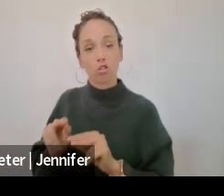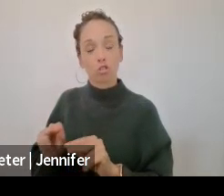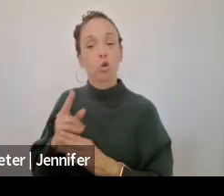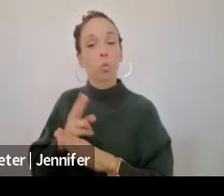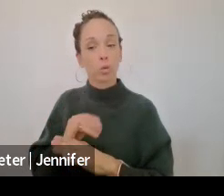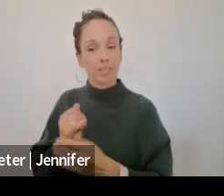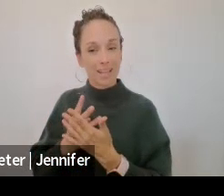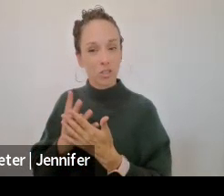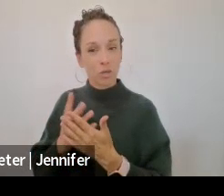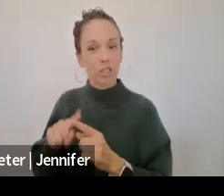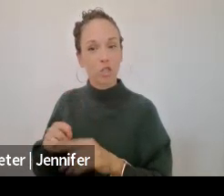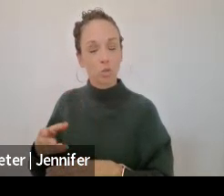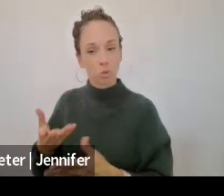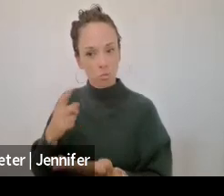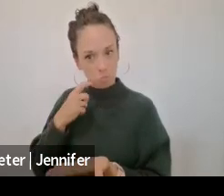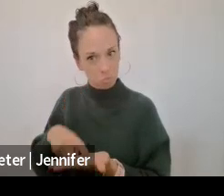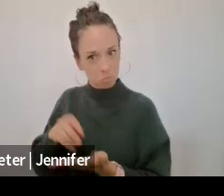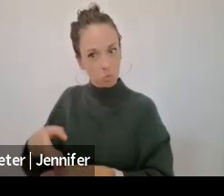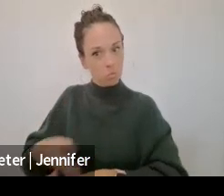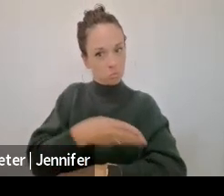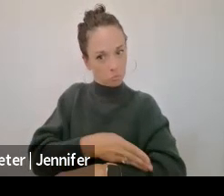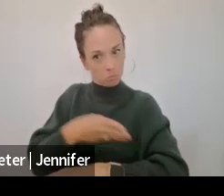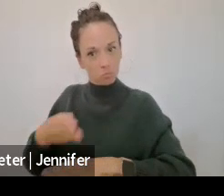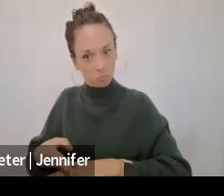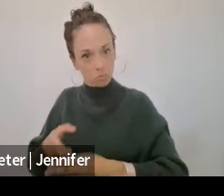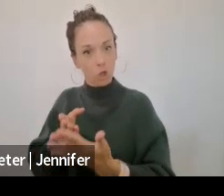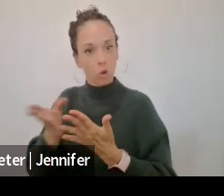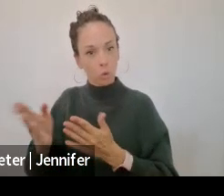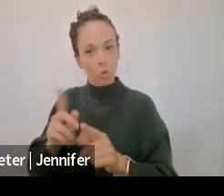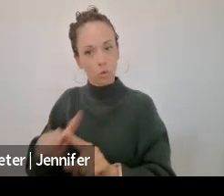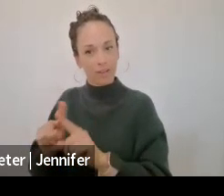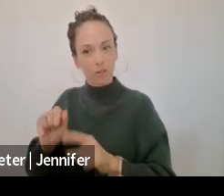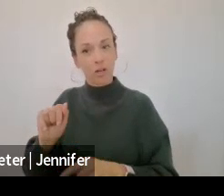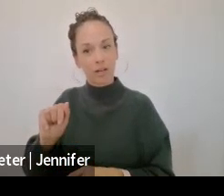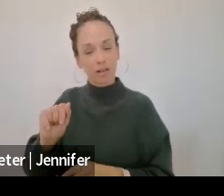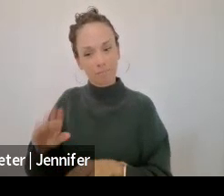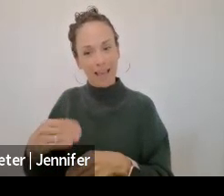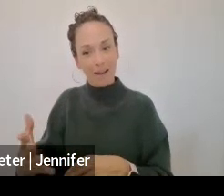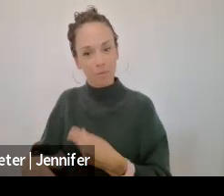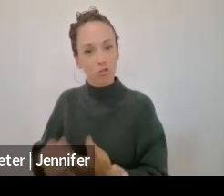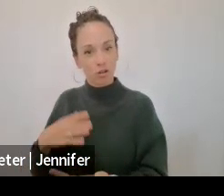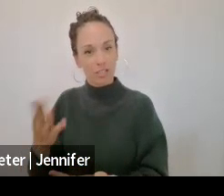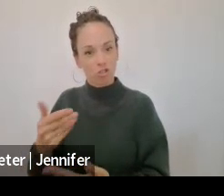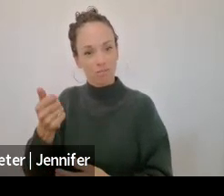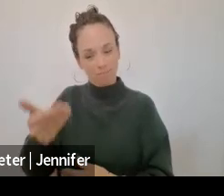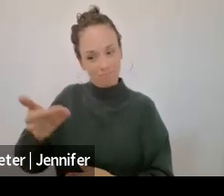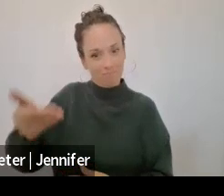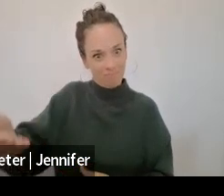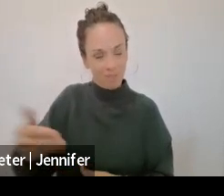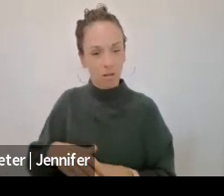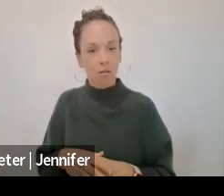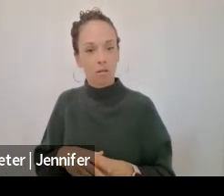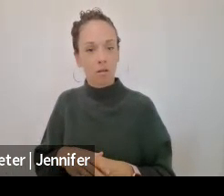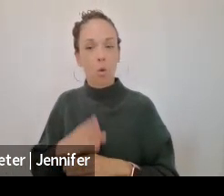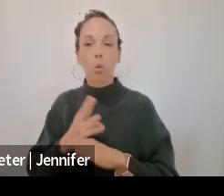monitor progress over time through multiple administrations. And what we can also do is we can use this in